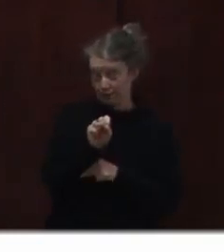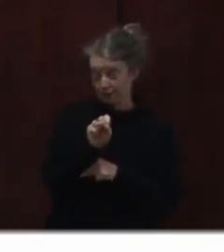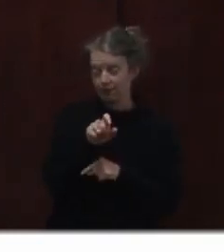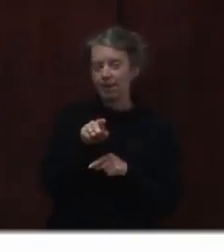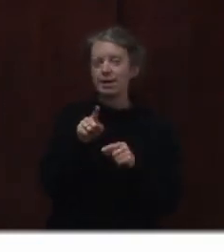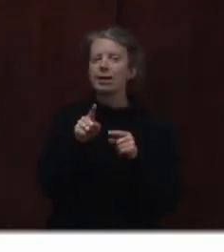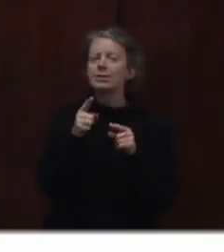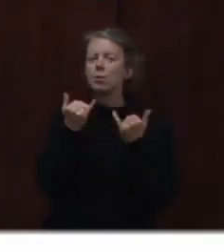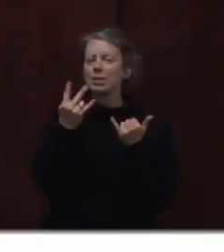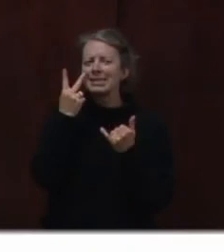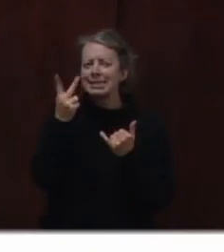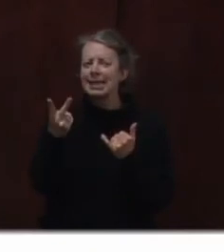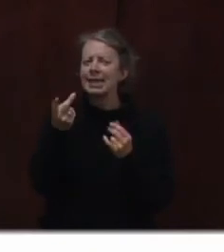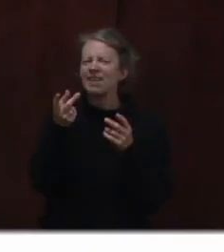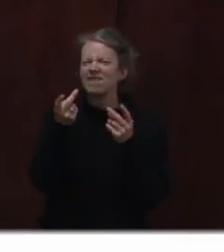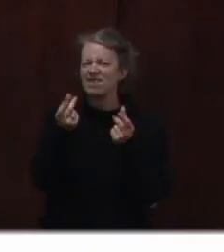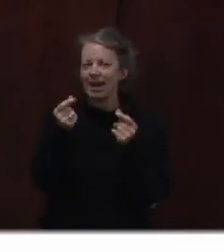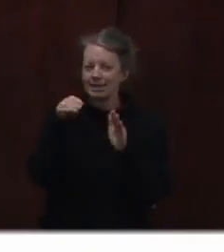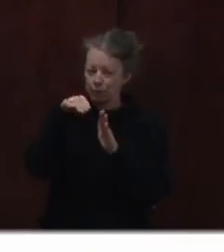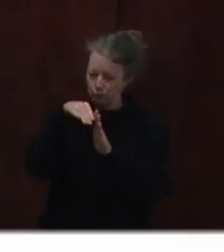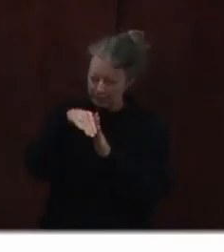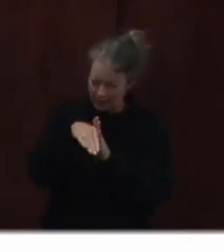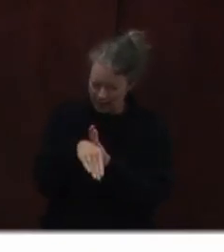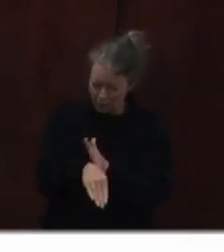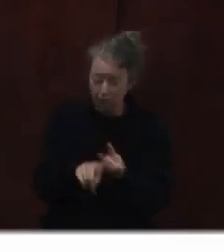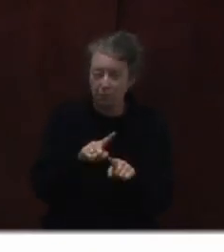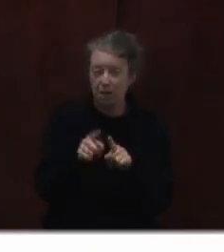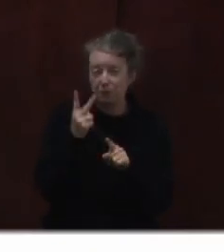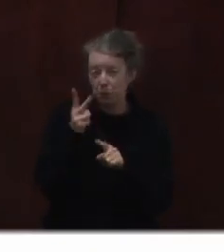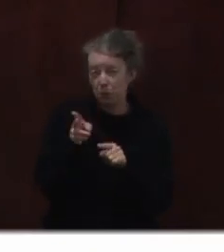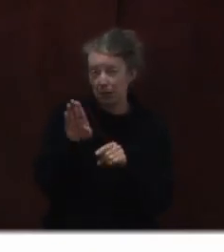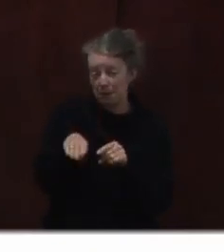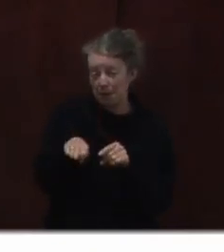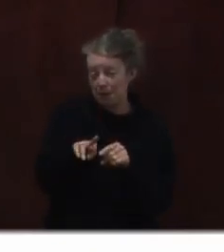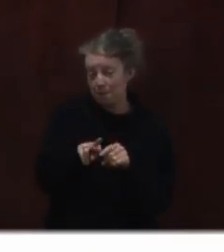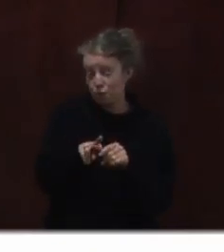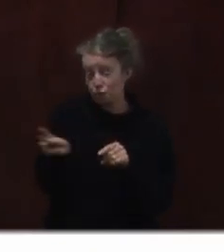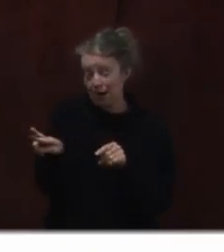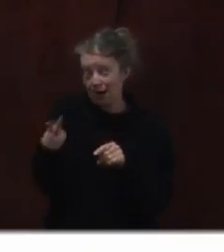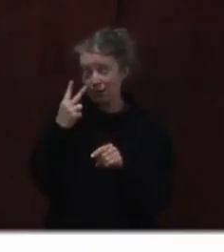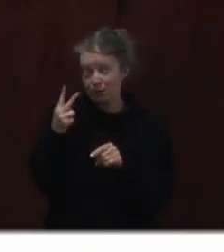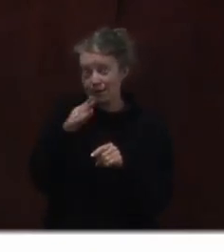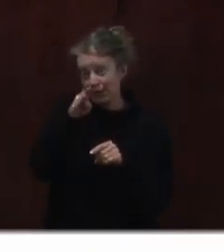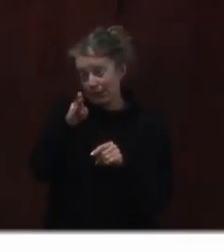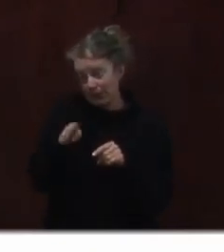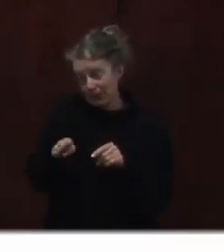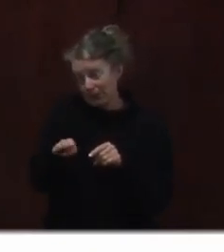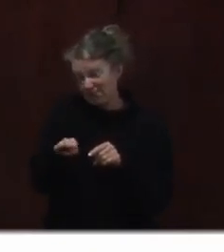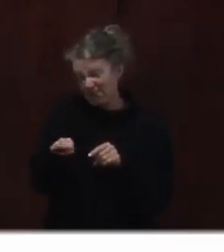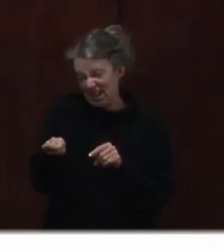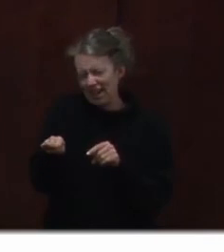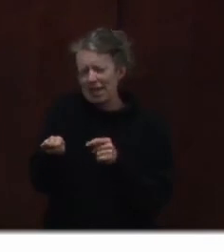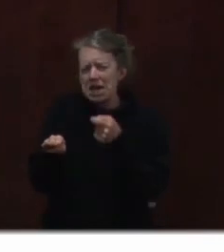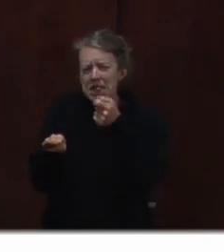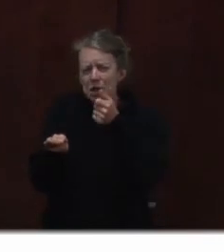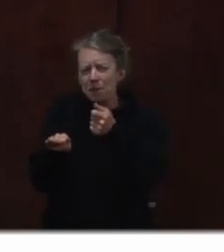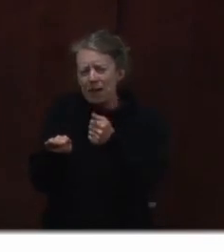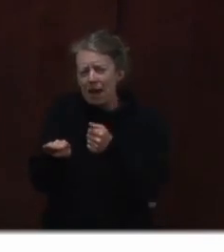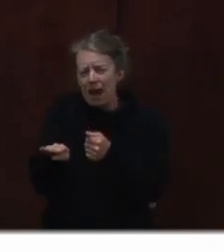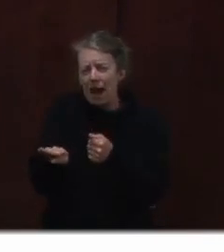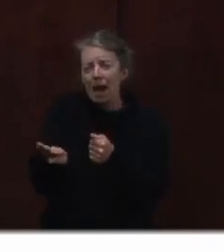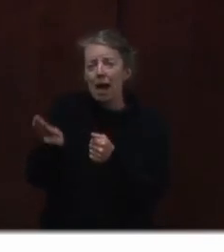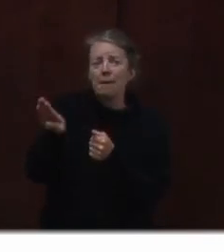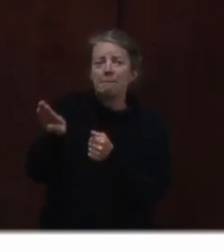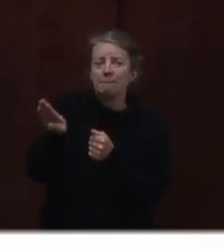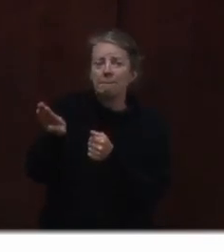look very, very closely at the bottom, at the far right end of this graph, and you'll see it's flattening out and rising just a little bit. And what you'll